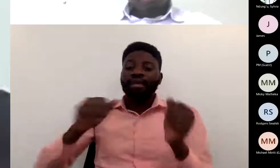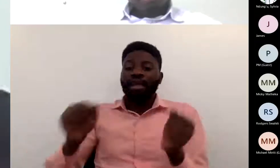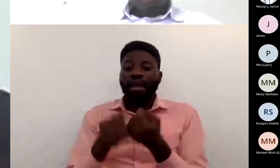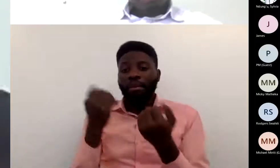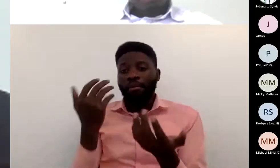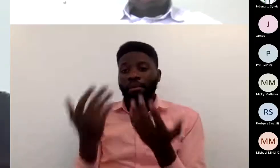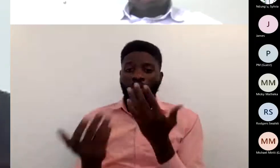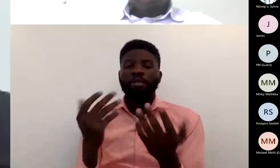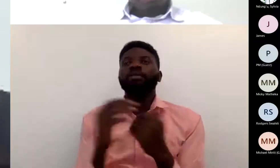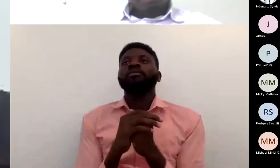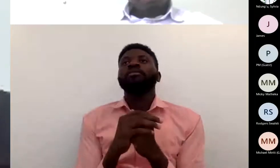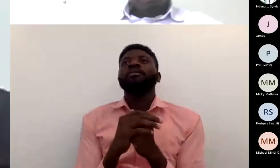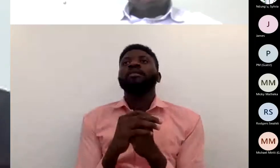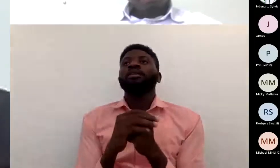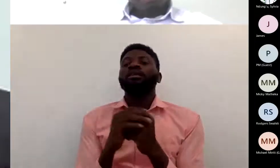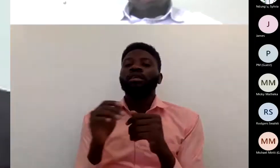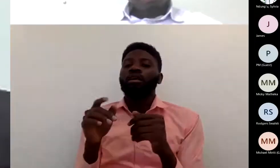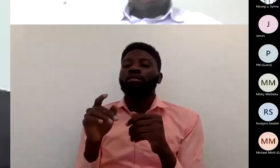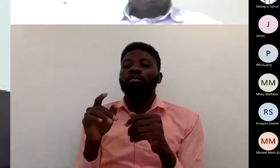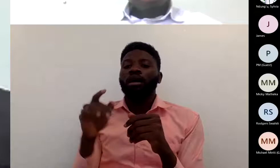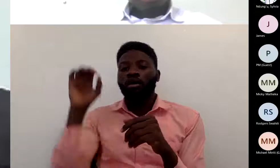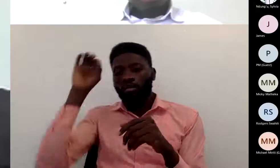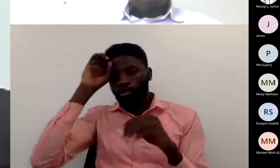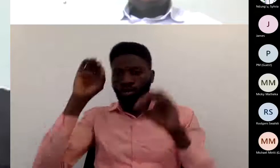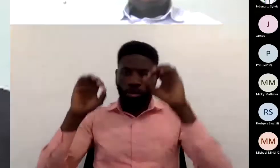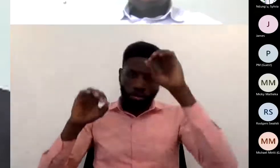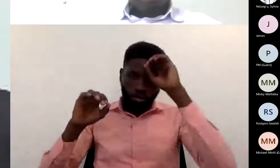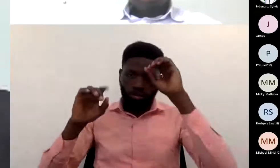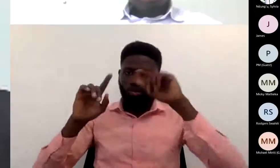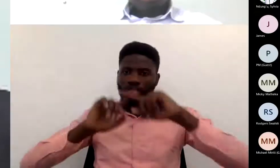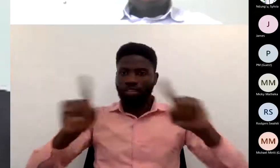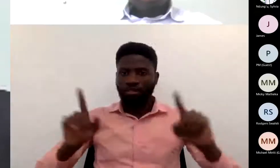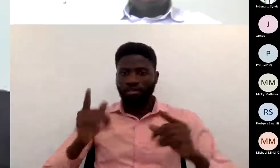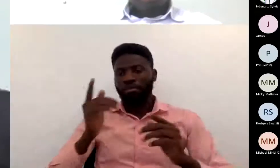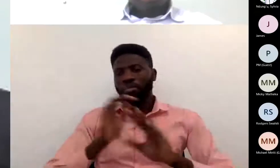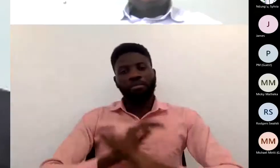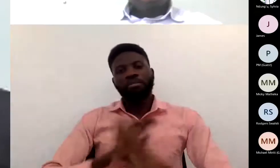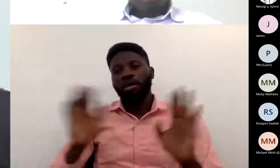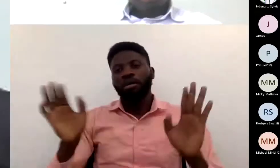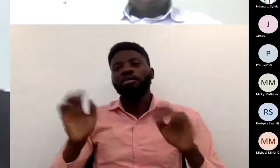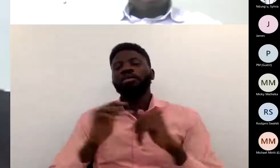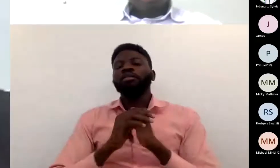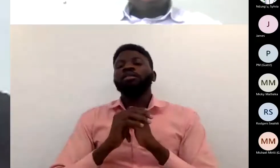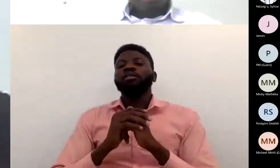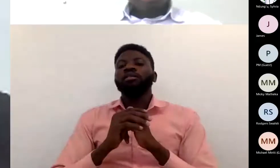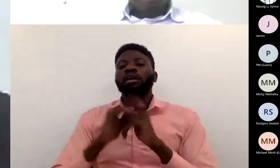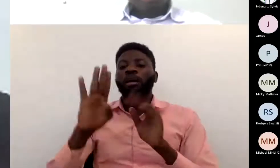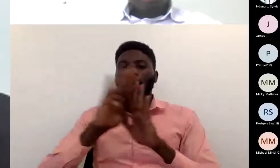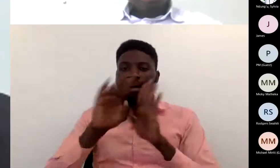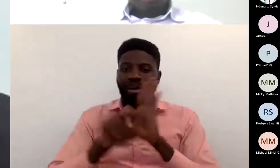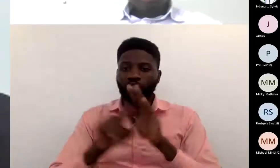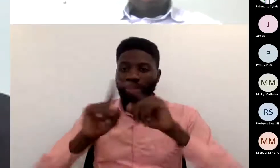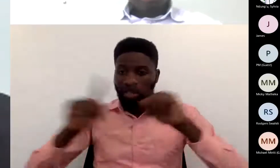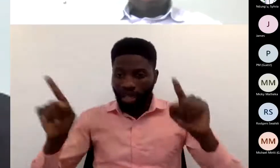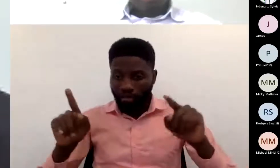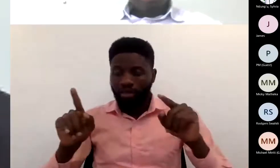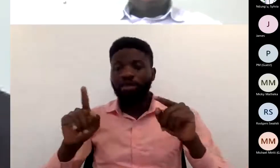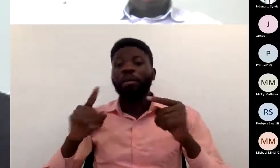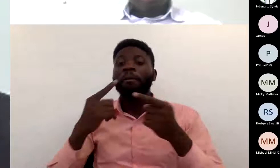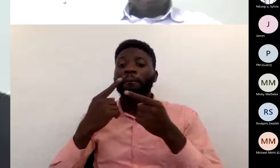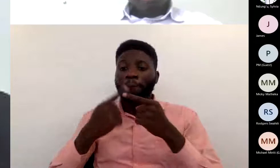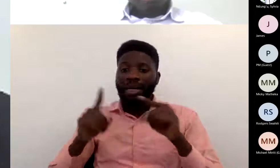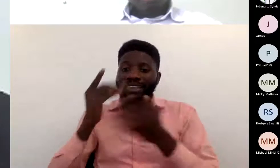having just pure differences in thoughts and backgrounds, but sometimes it could be something that can help